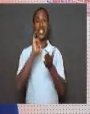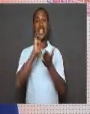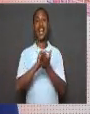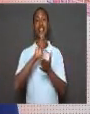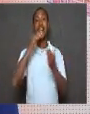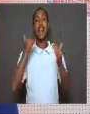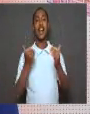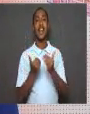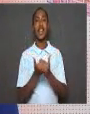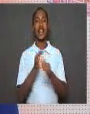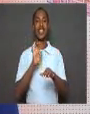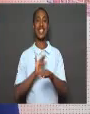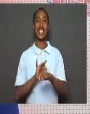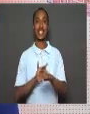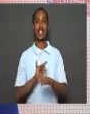are nearly touching.